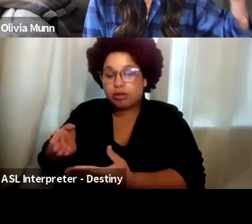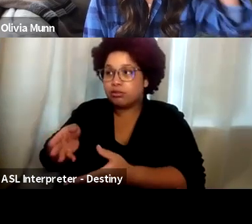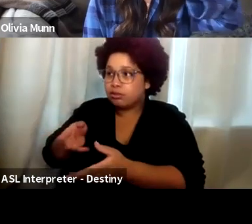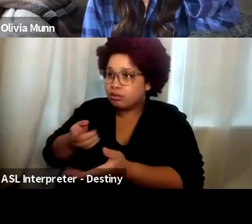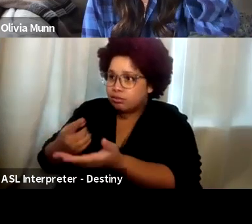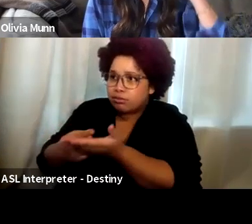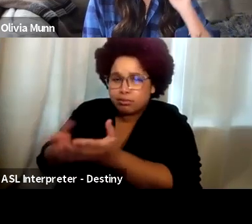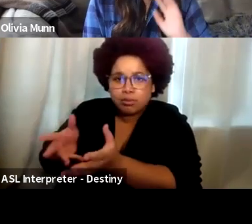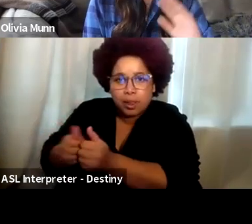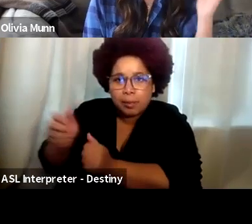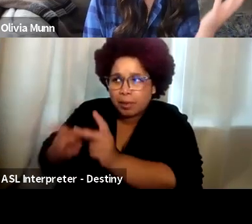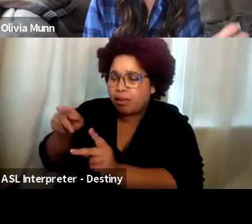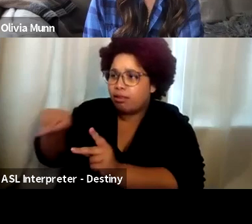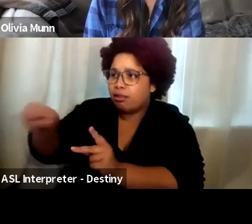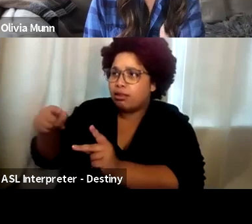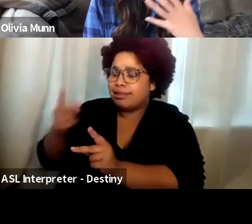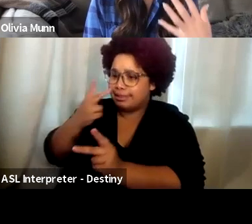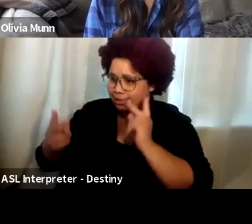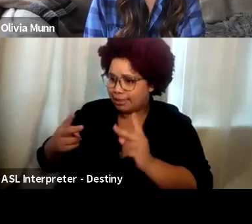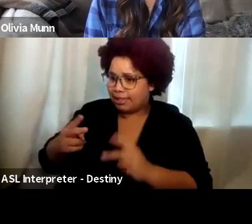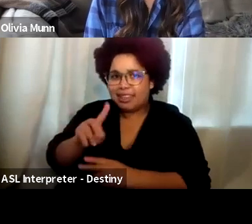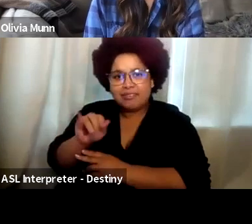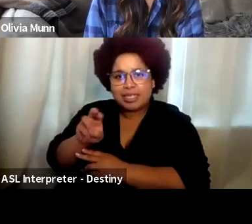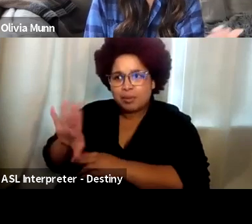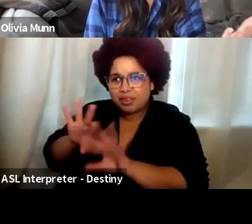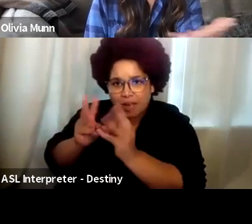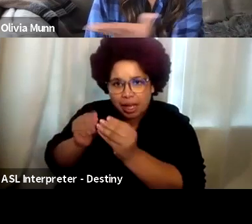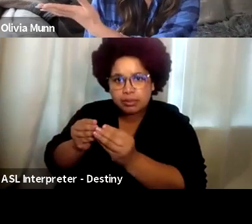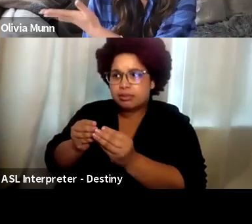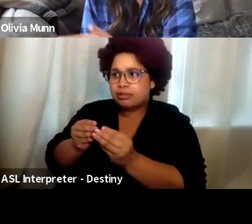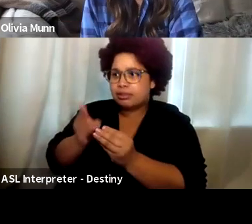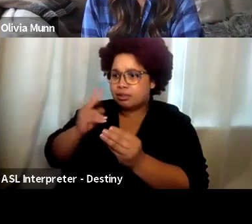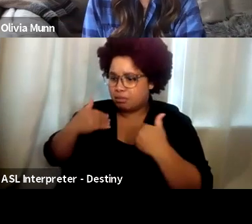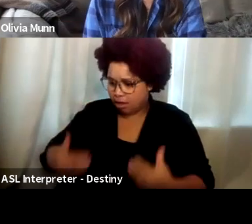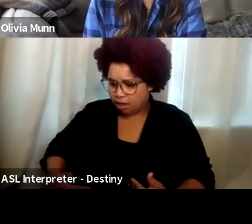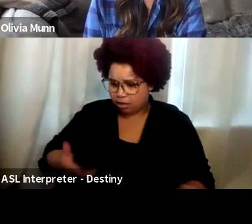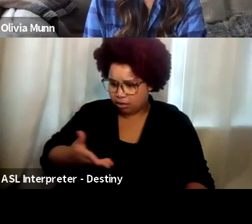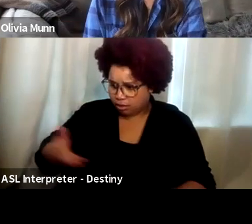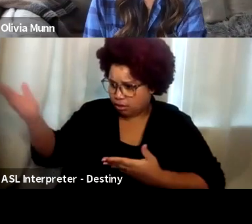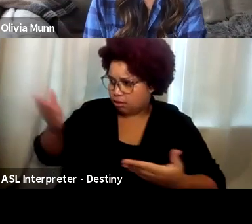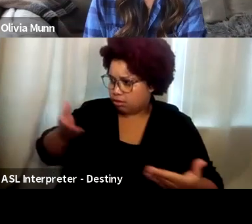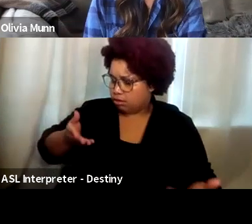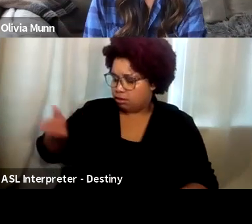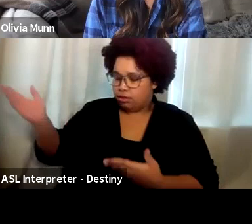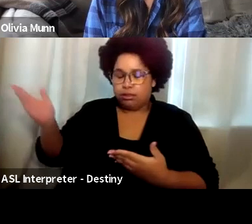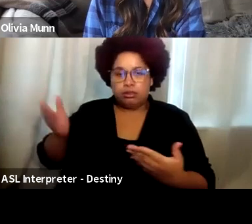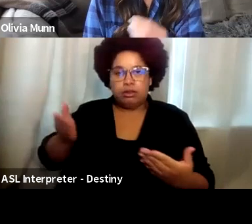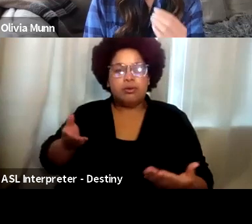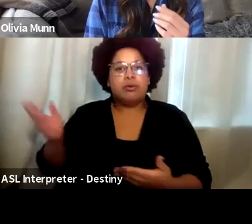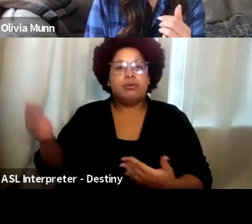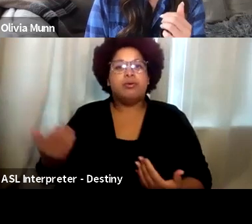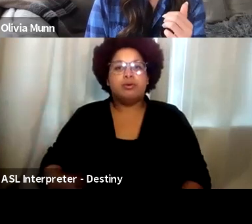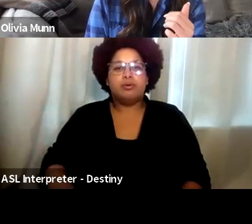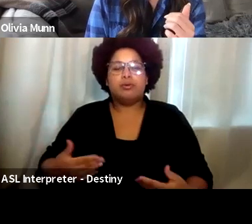people and seeing the victims' families and watching bodies be taken out. And, you know,